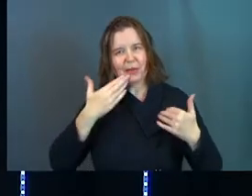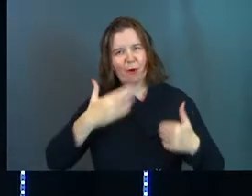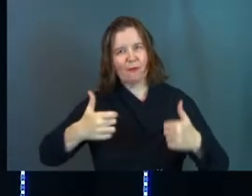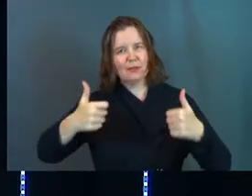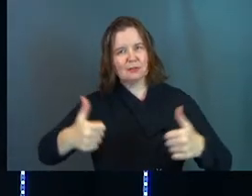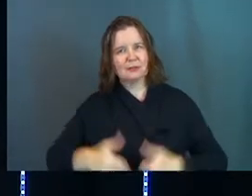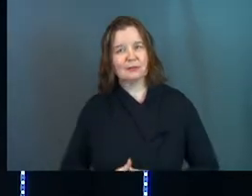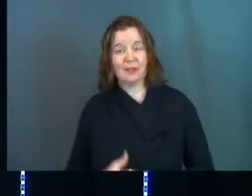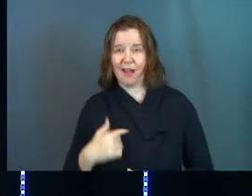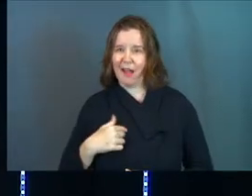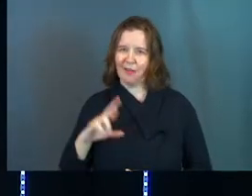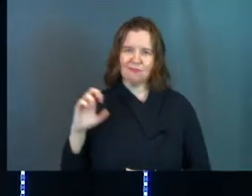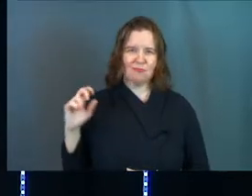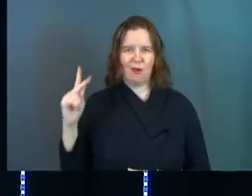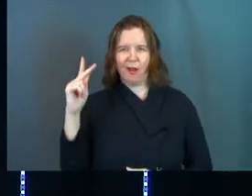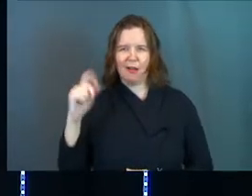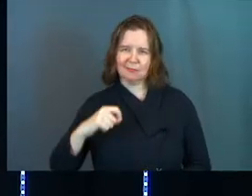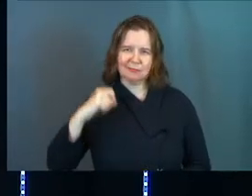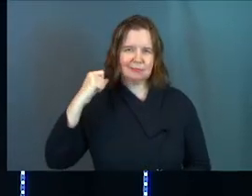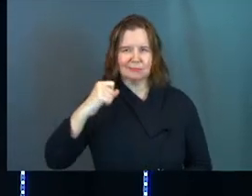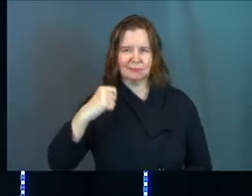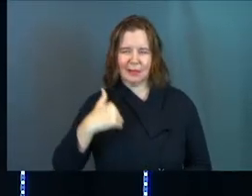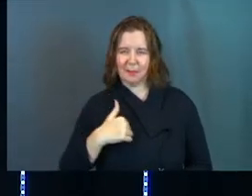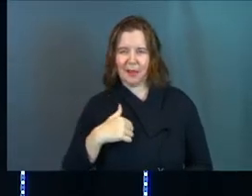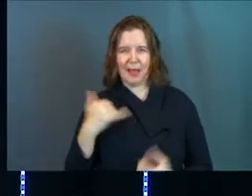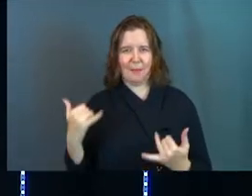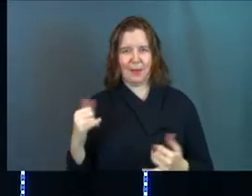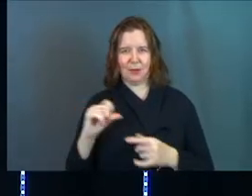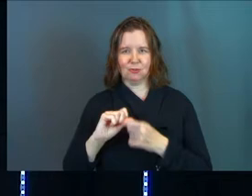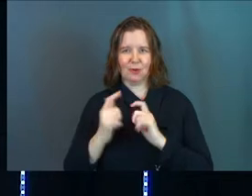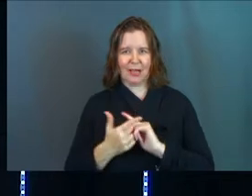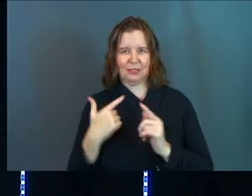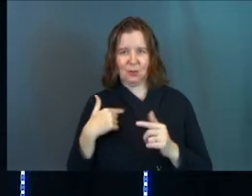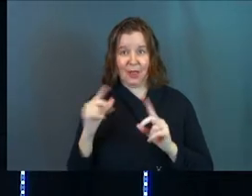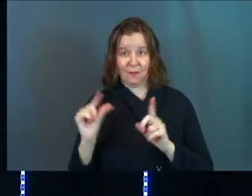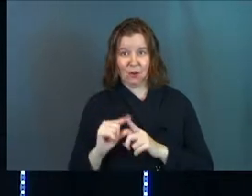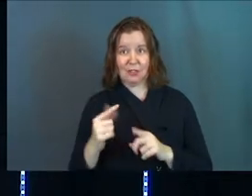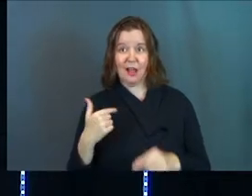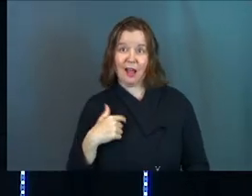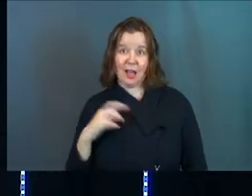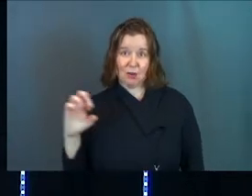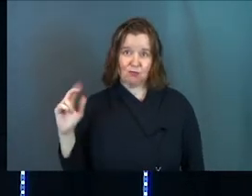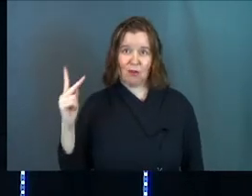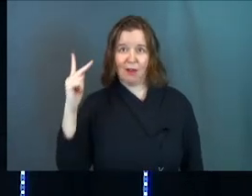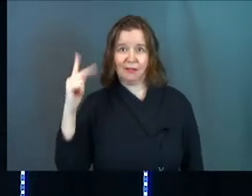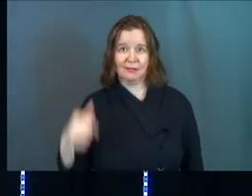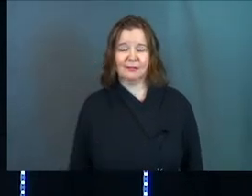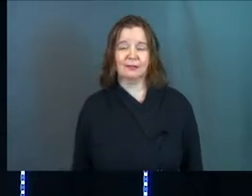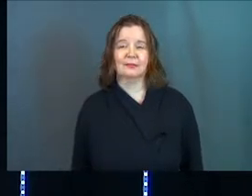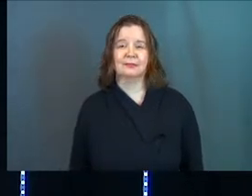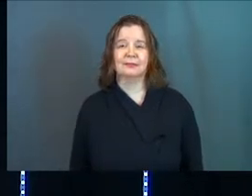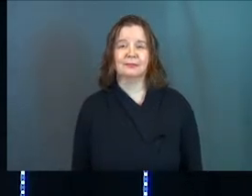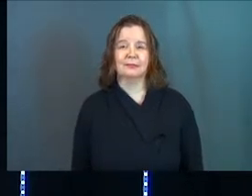marvelous. I rock, if you will, my modern translation to that verse. I rock.